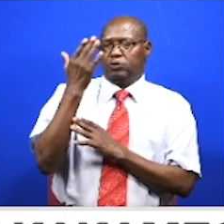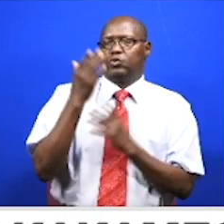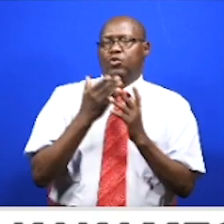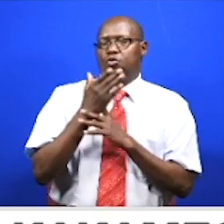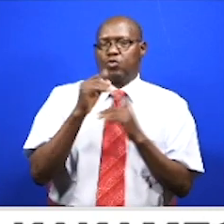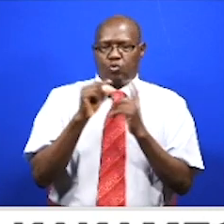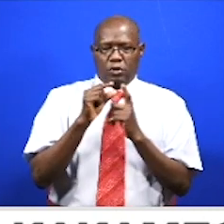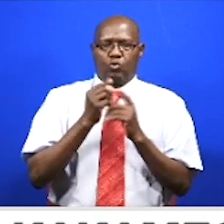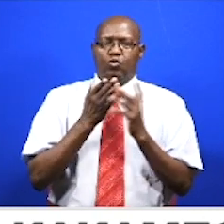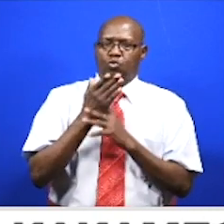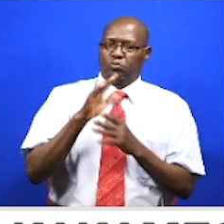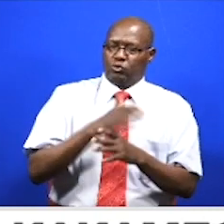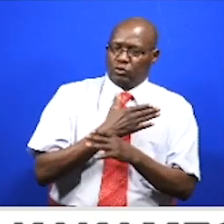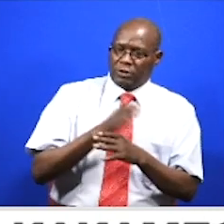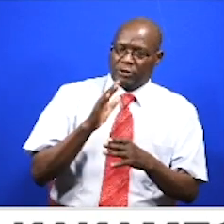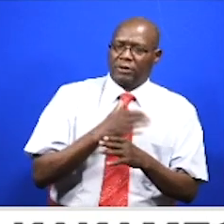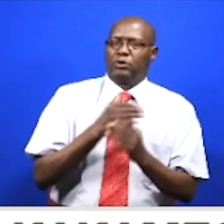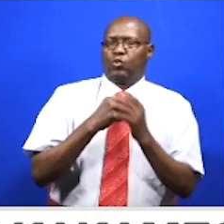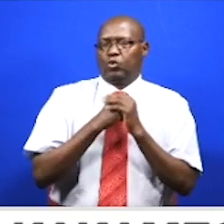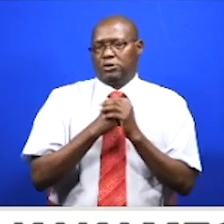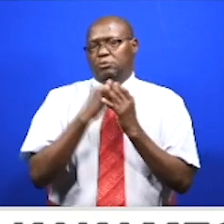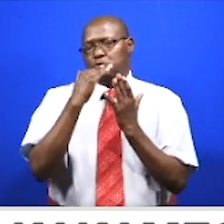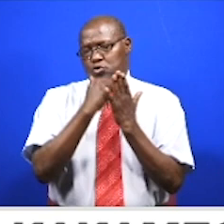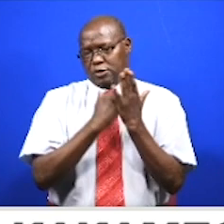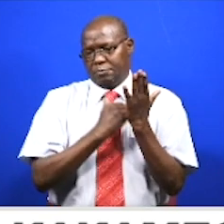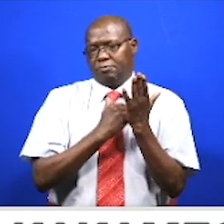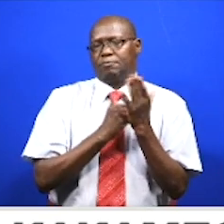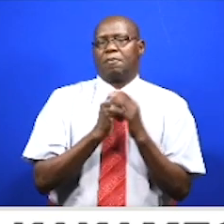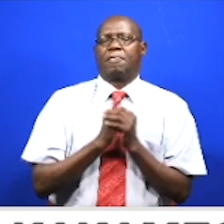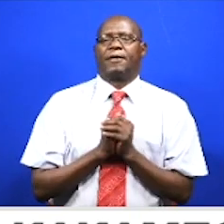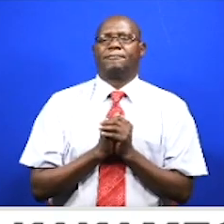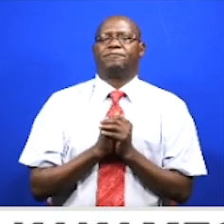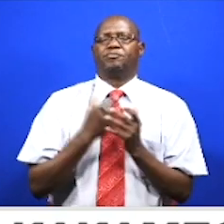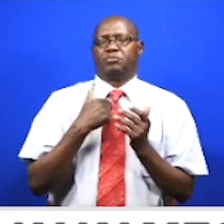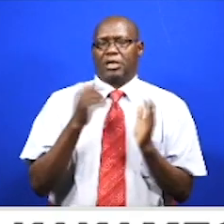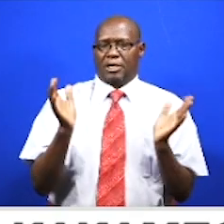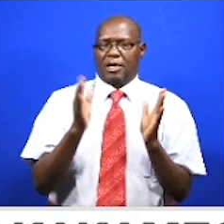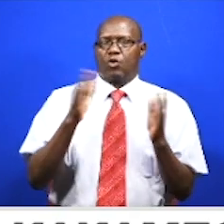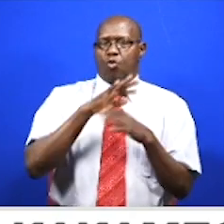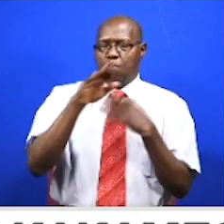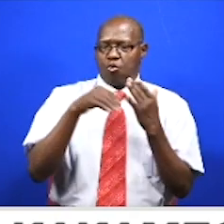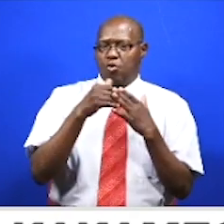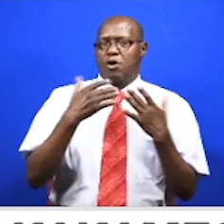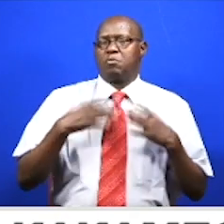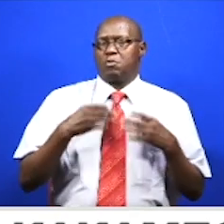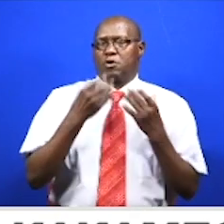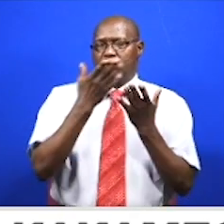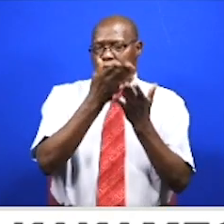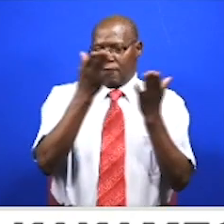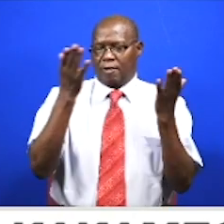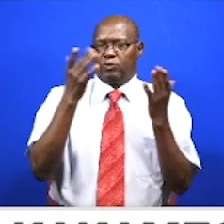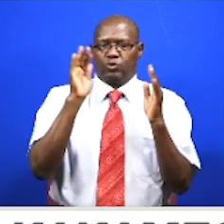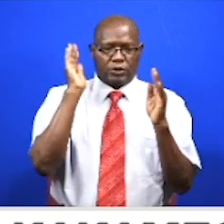through music and worship and all those things. So I will encourage everybody that is out there, just listen